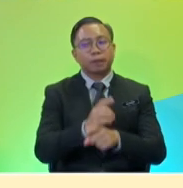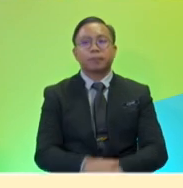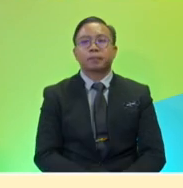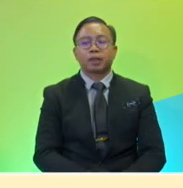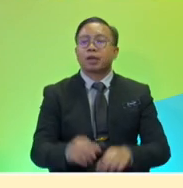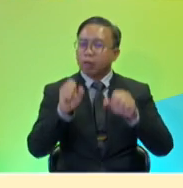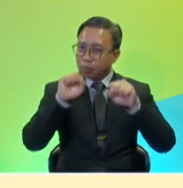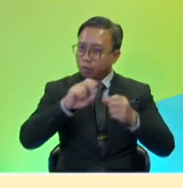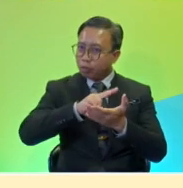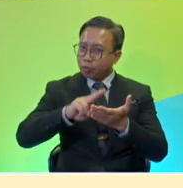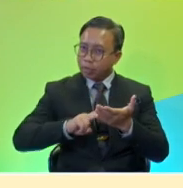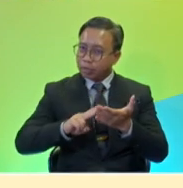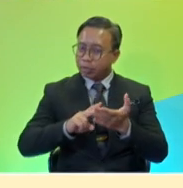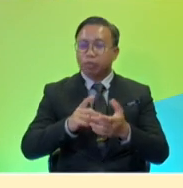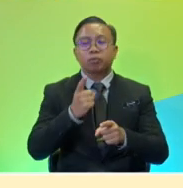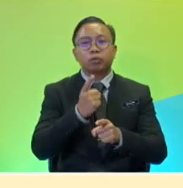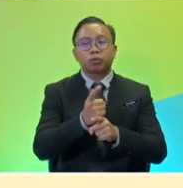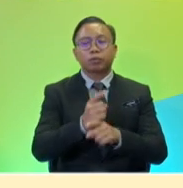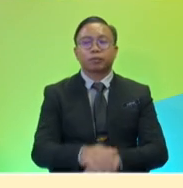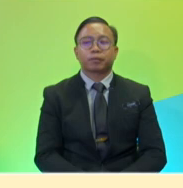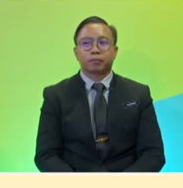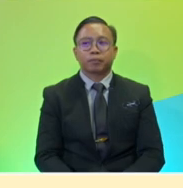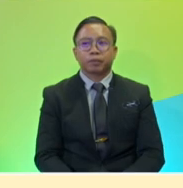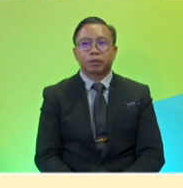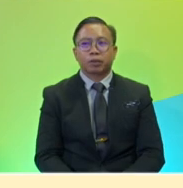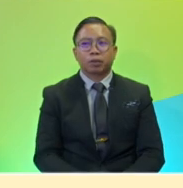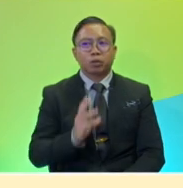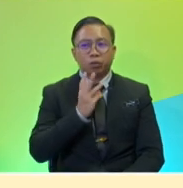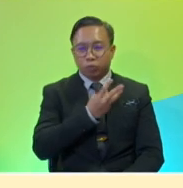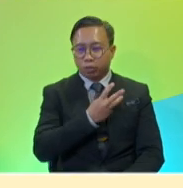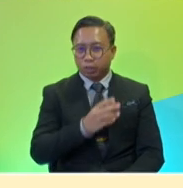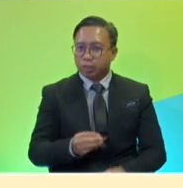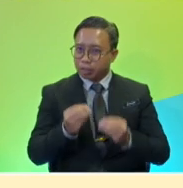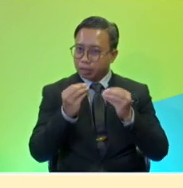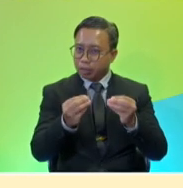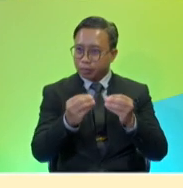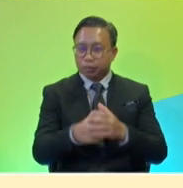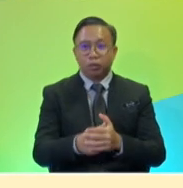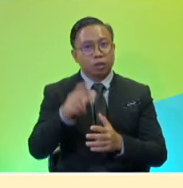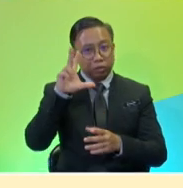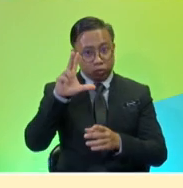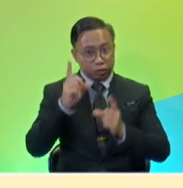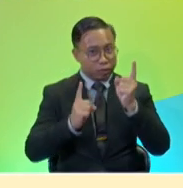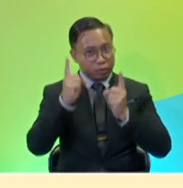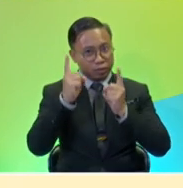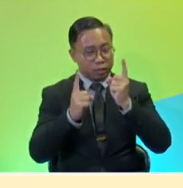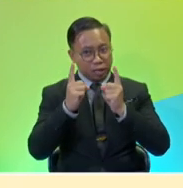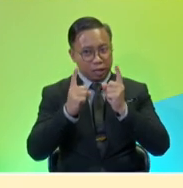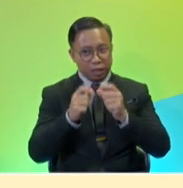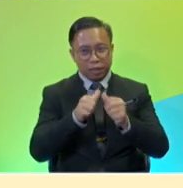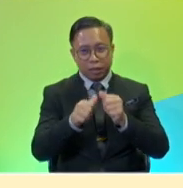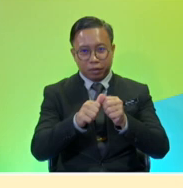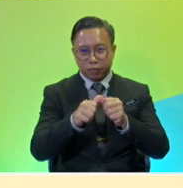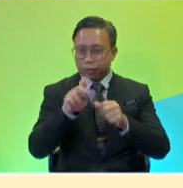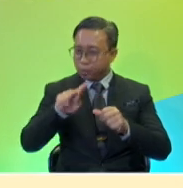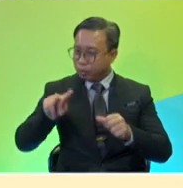read as well? Yes, they managed to read it as well. Okay, right, so I think we might give them 3 stars. 3 stars!